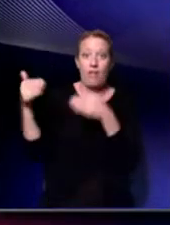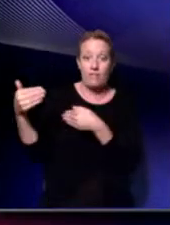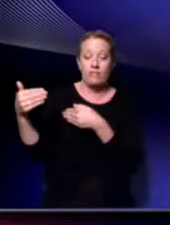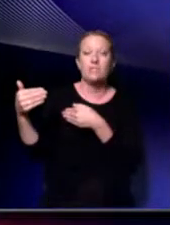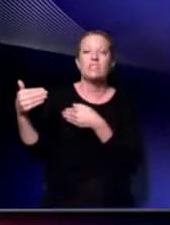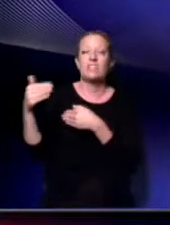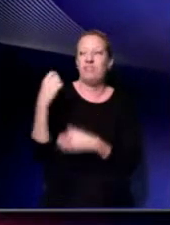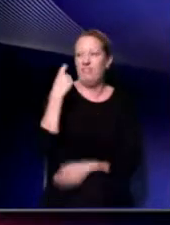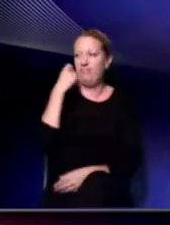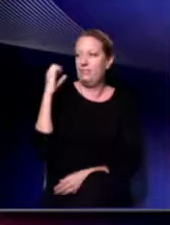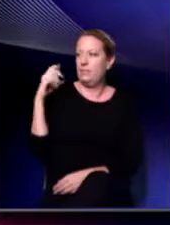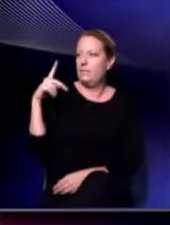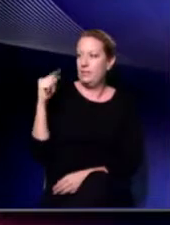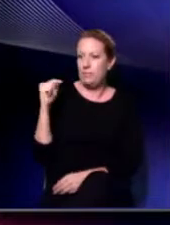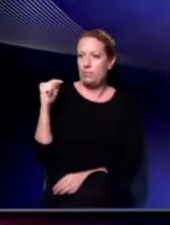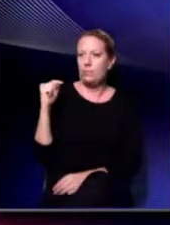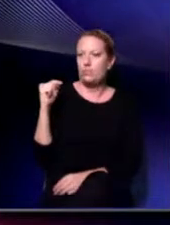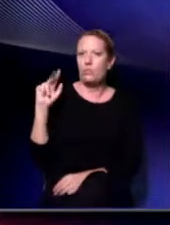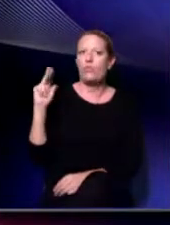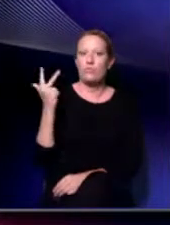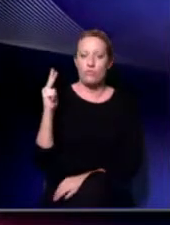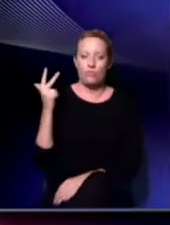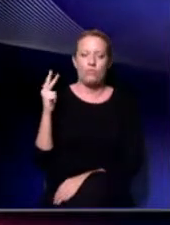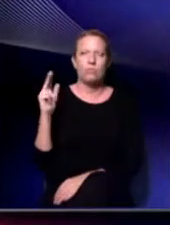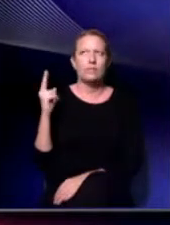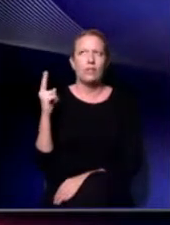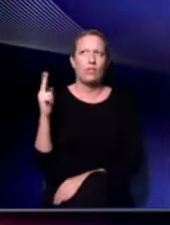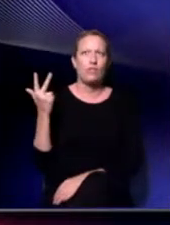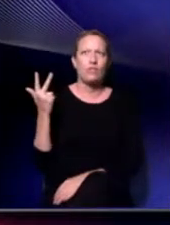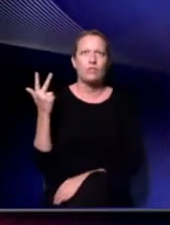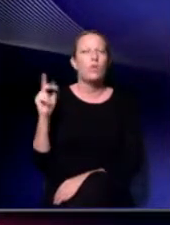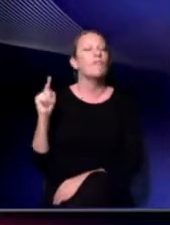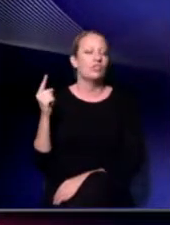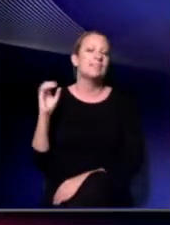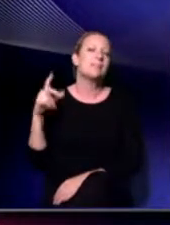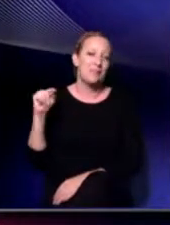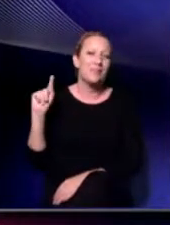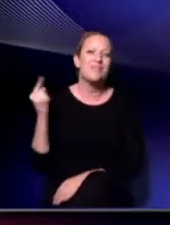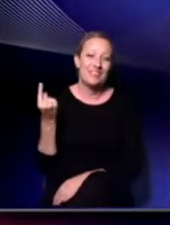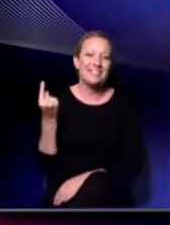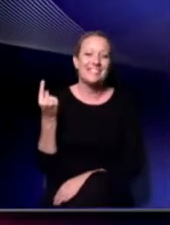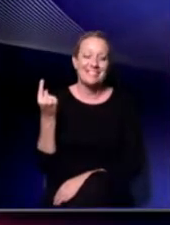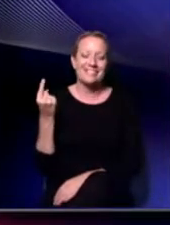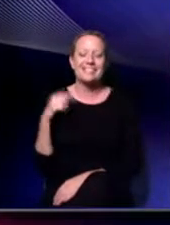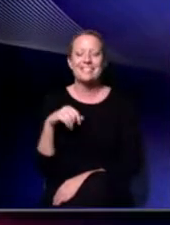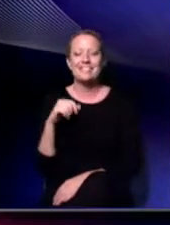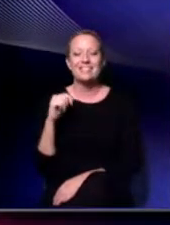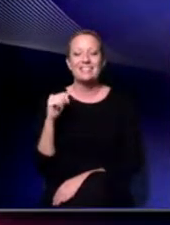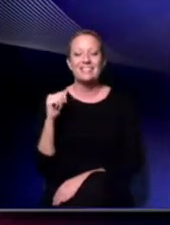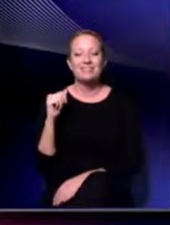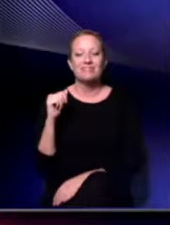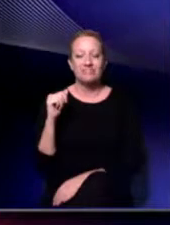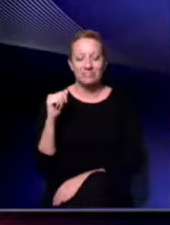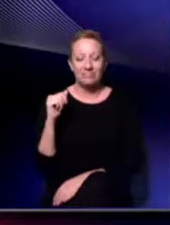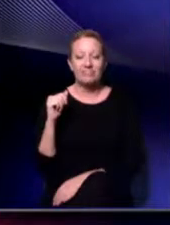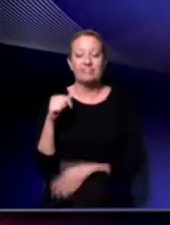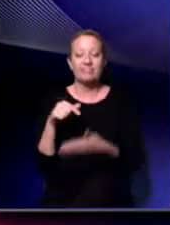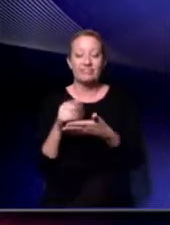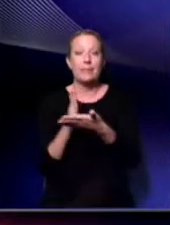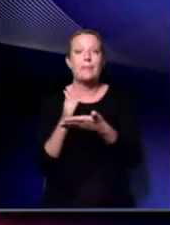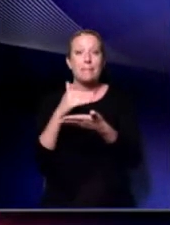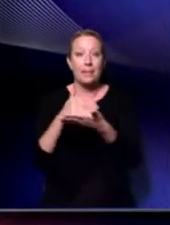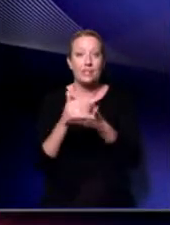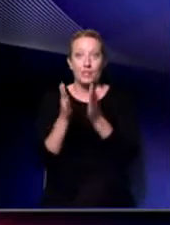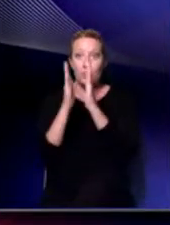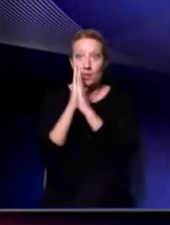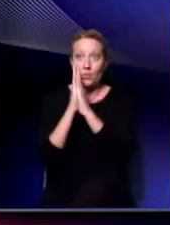in September 3rd, 2nd, 1st, okay, 1st. And in that budget